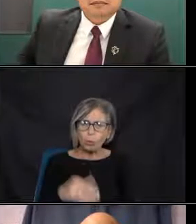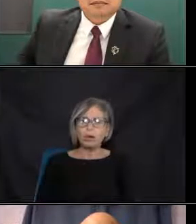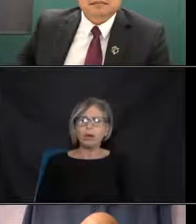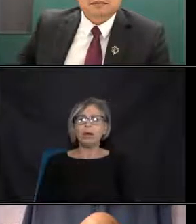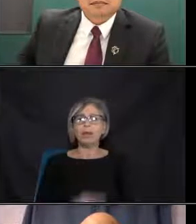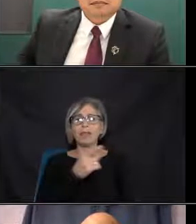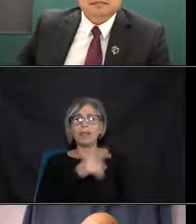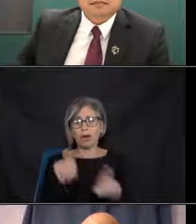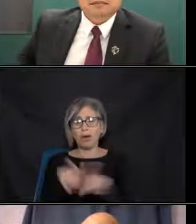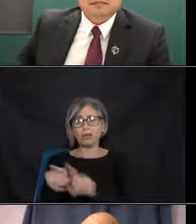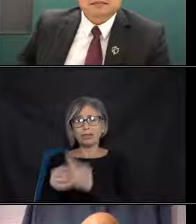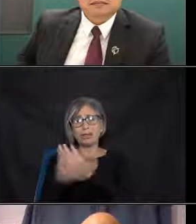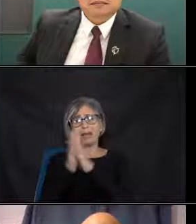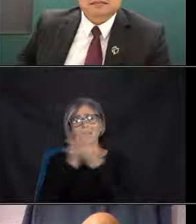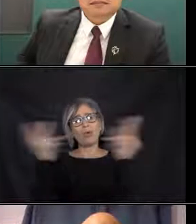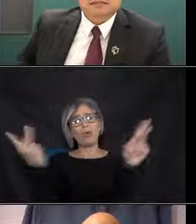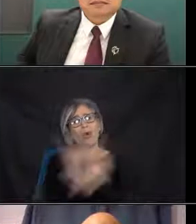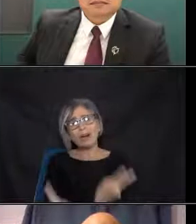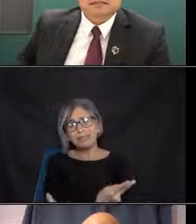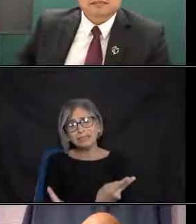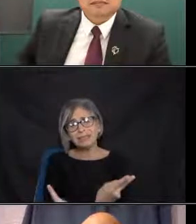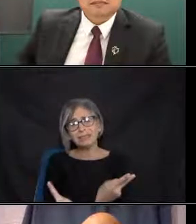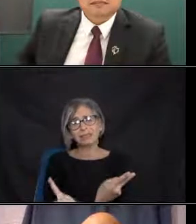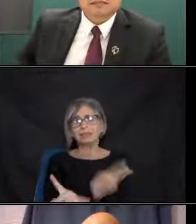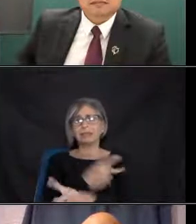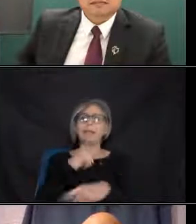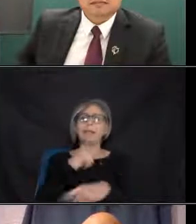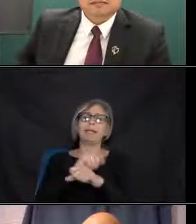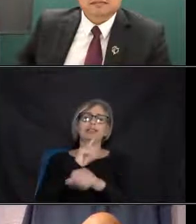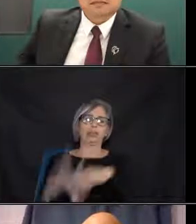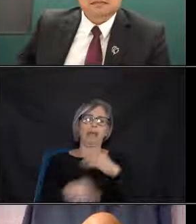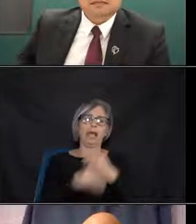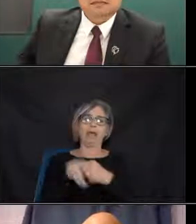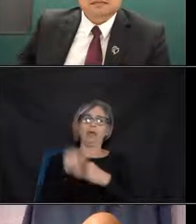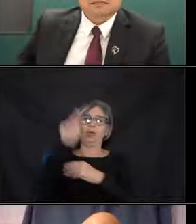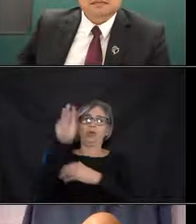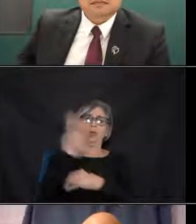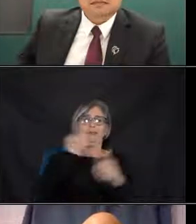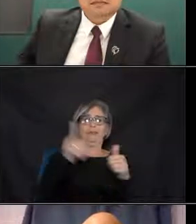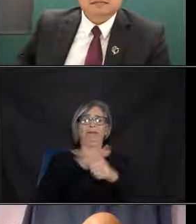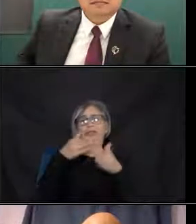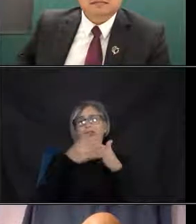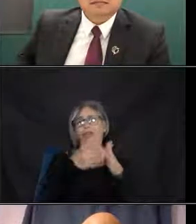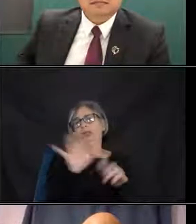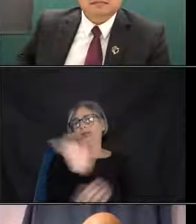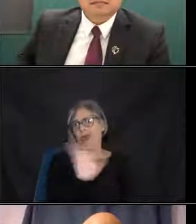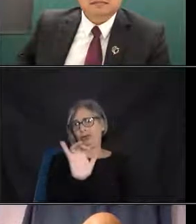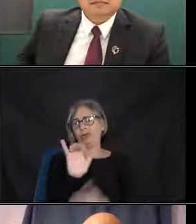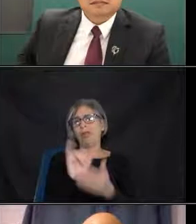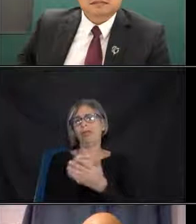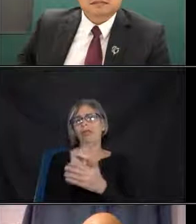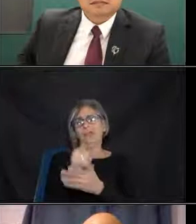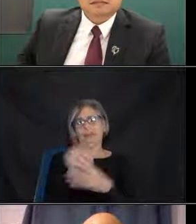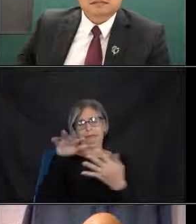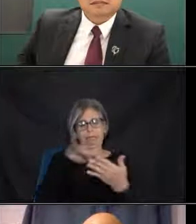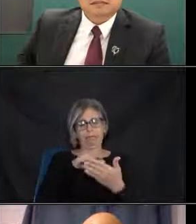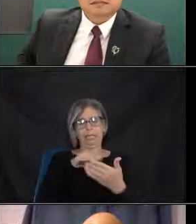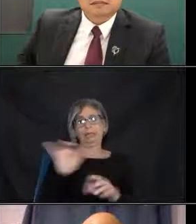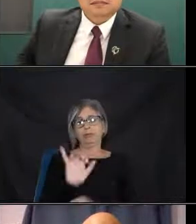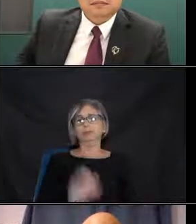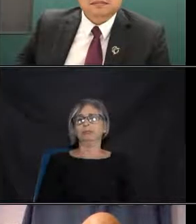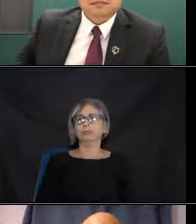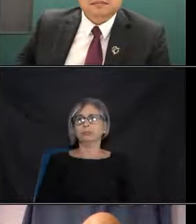it's also getting worse. So make sure that we add Northwest 1st Street into that study.